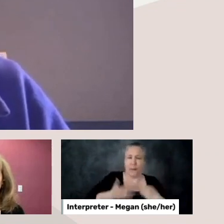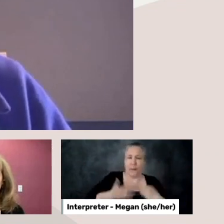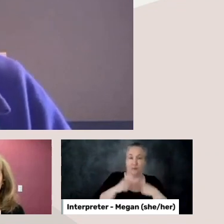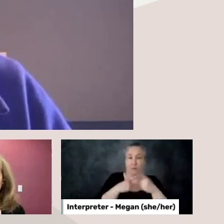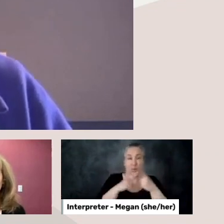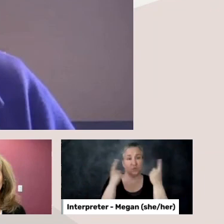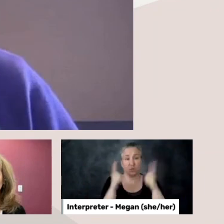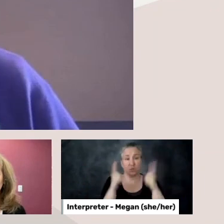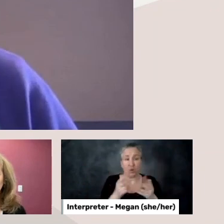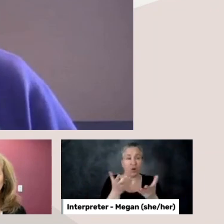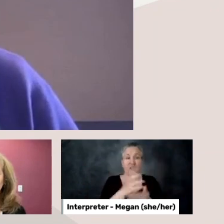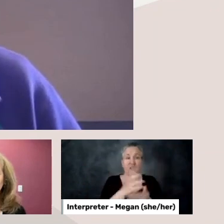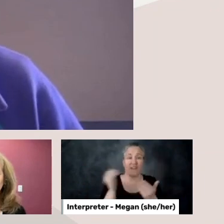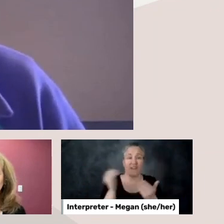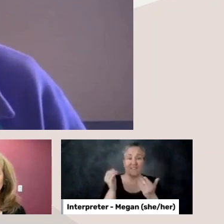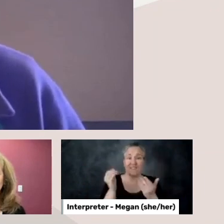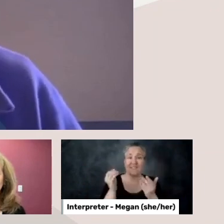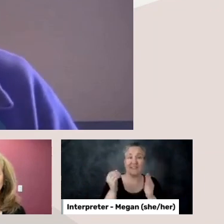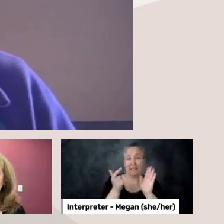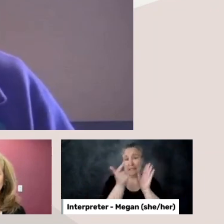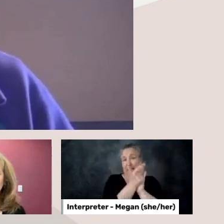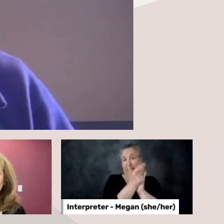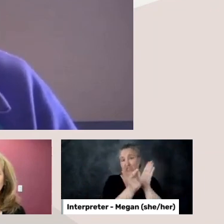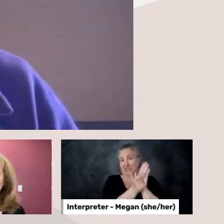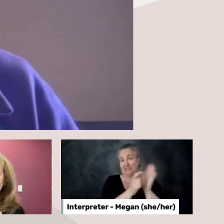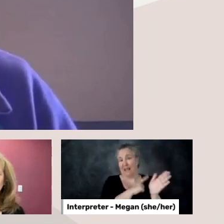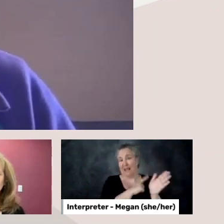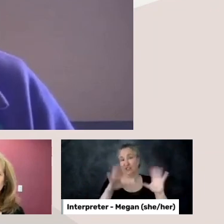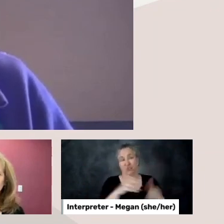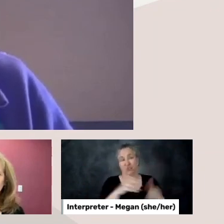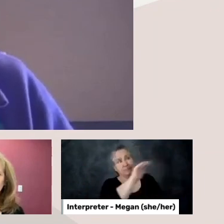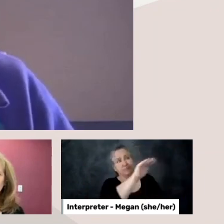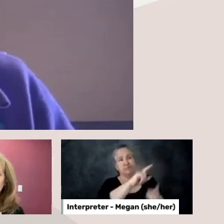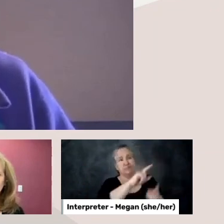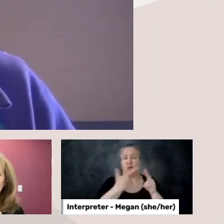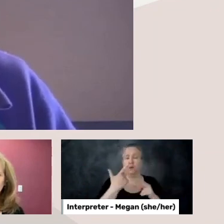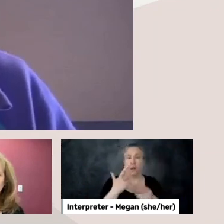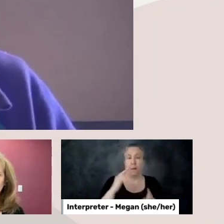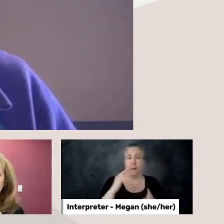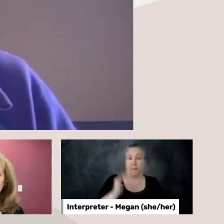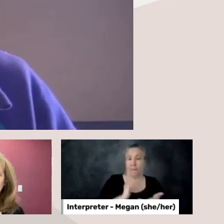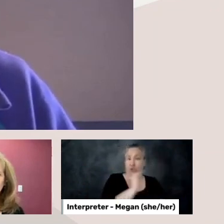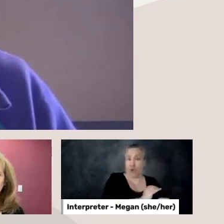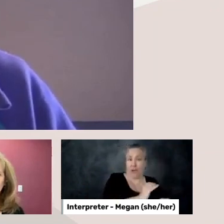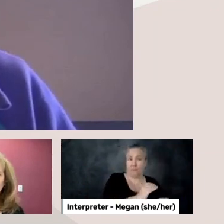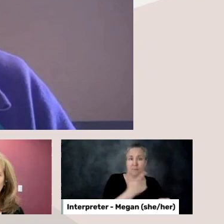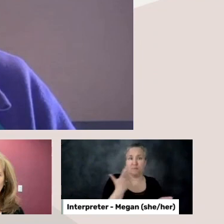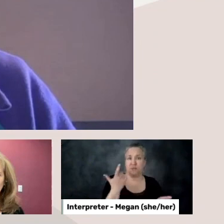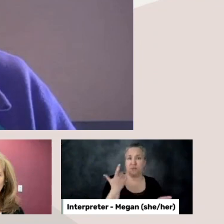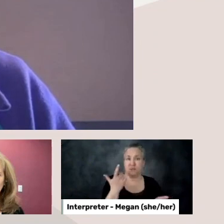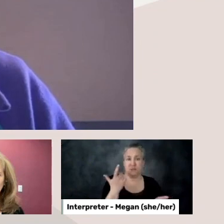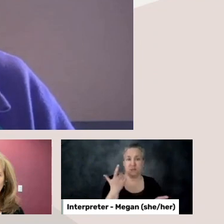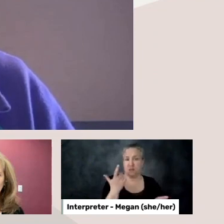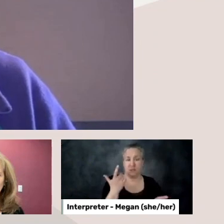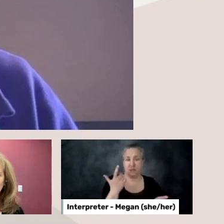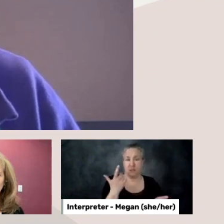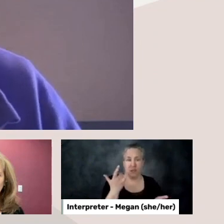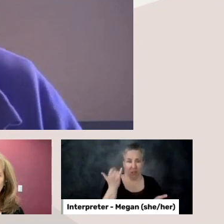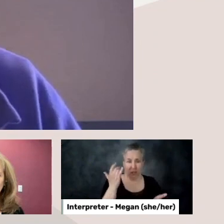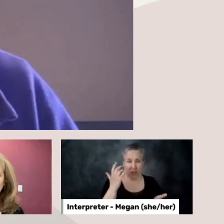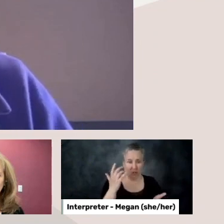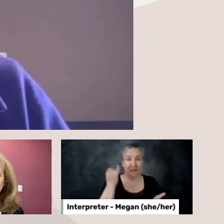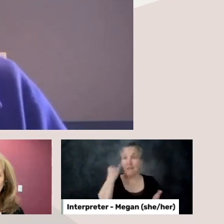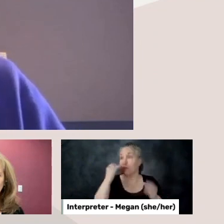on. And legislature, mammograms wouldn't exist and if we didn't